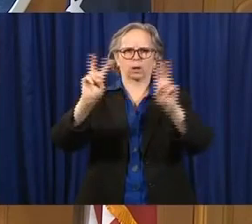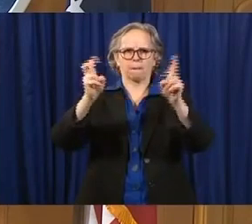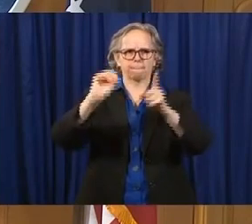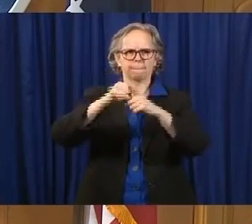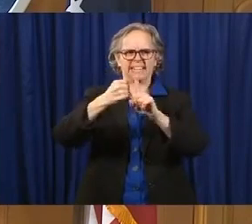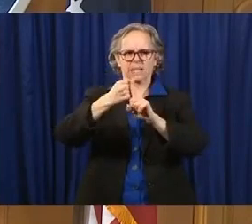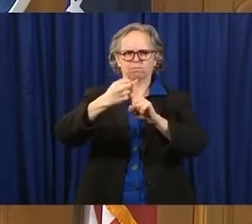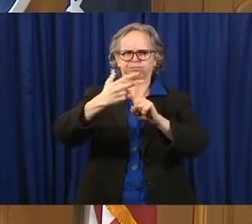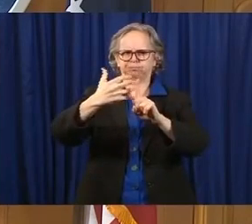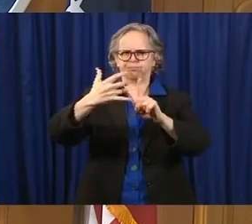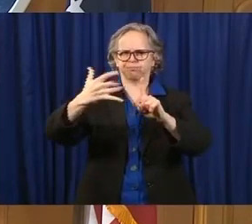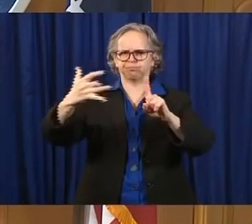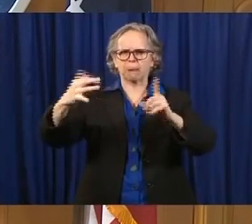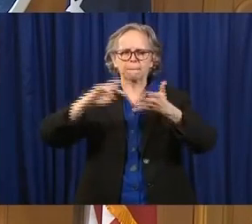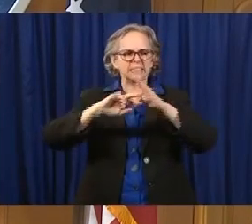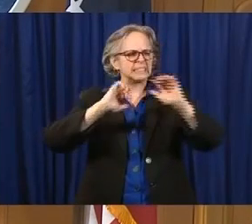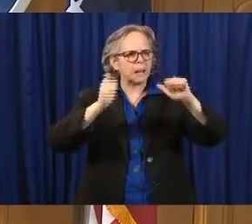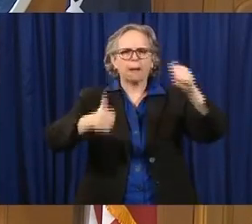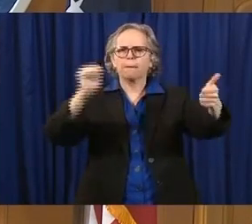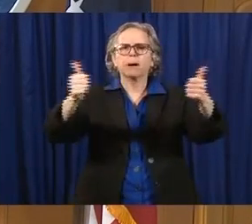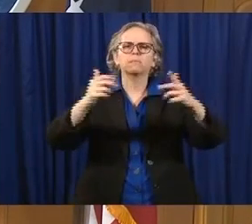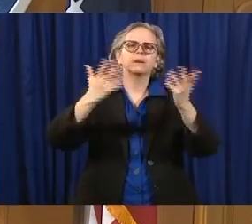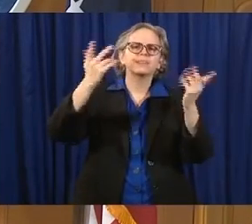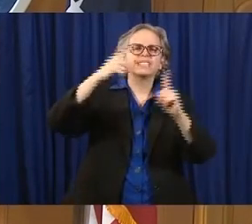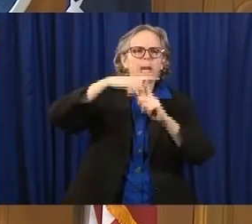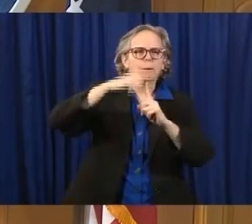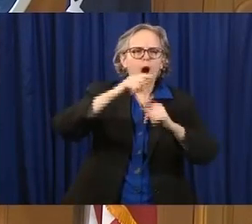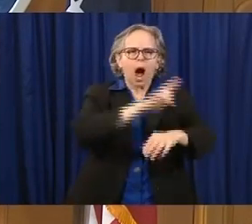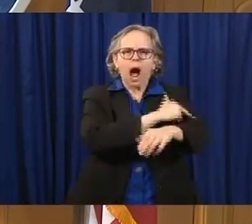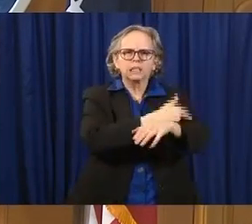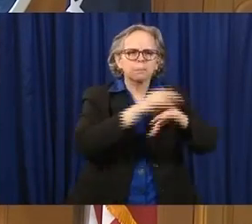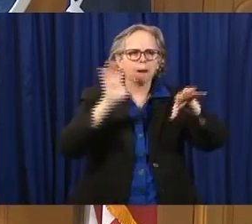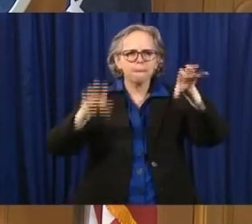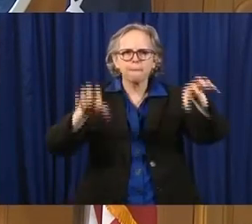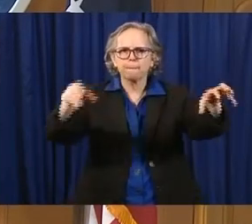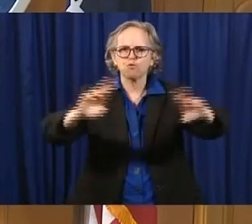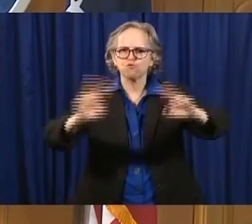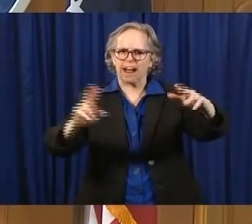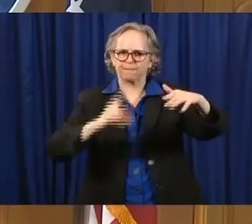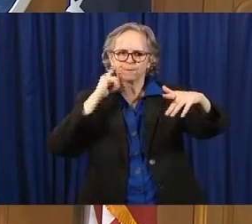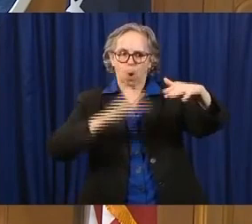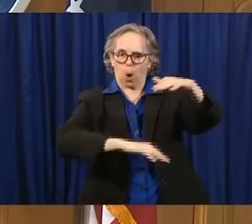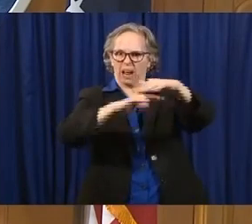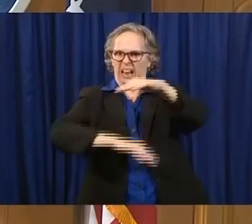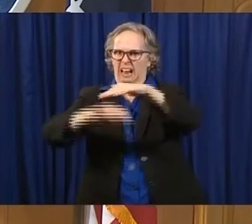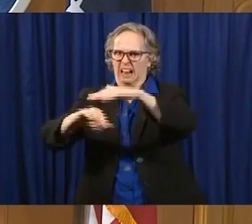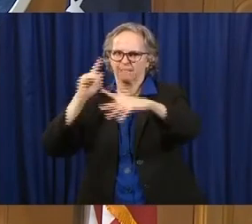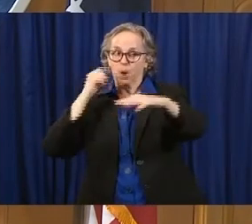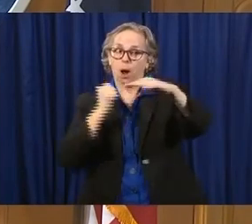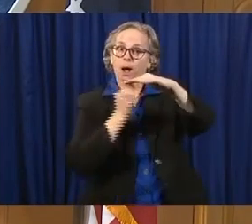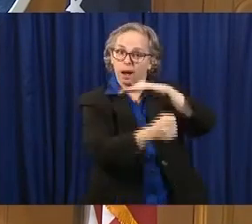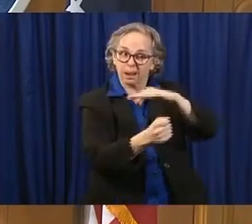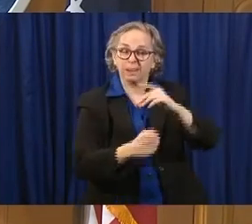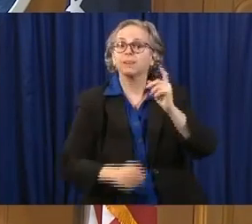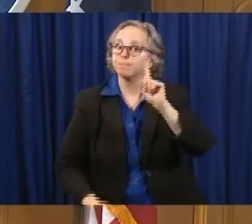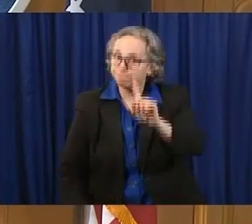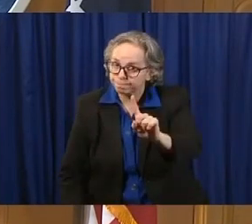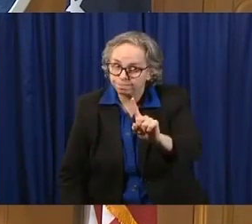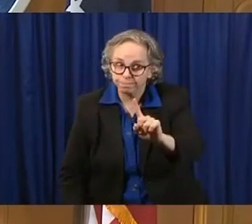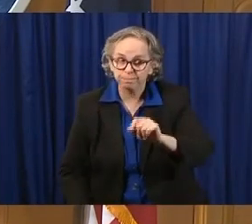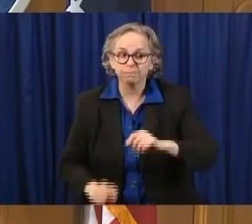hospital capacity in the state of Ohio. And Mayor, before you talk about what you're doing, I